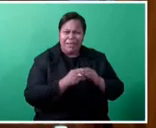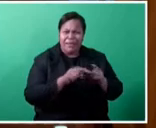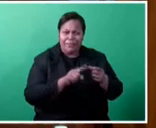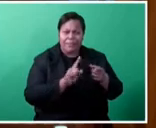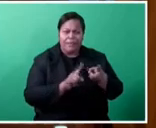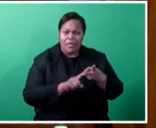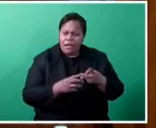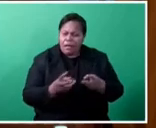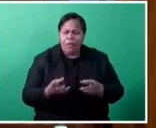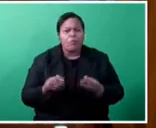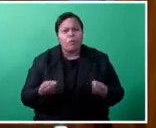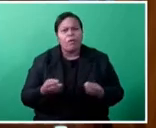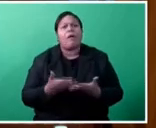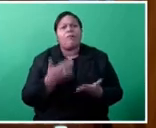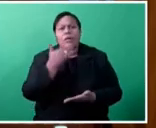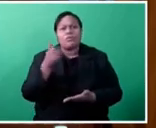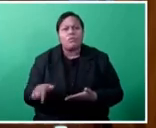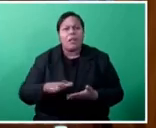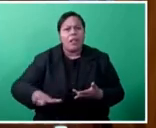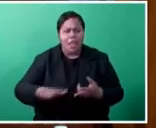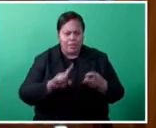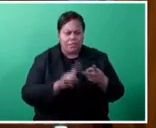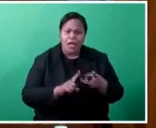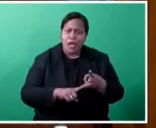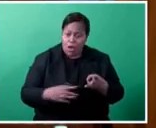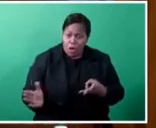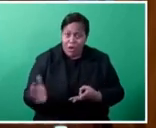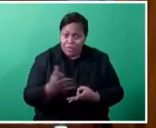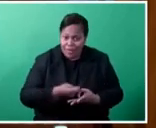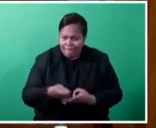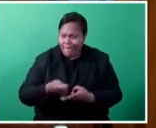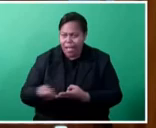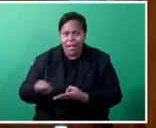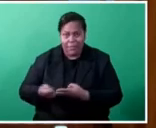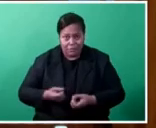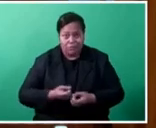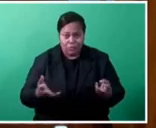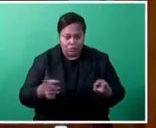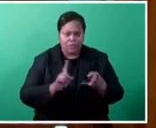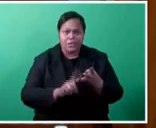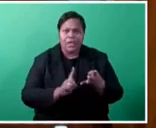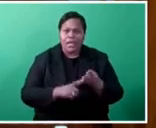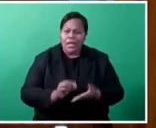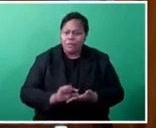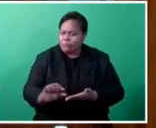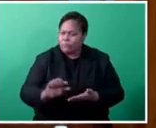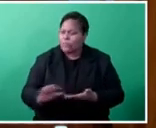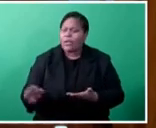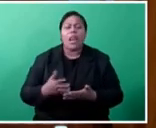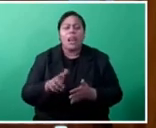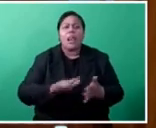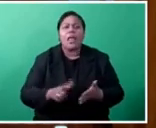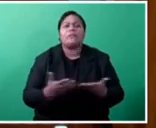market value, efficient and effective rental collections and payment distribution, and development of land parcels for optimal